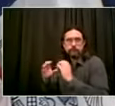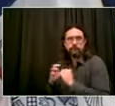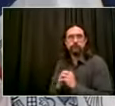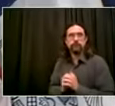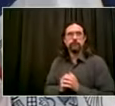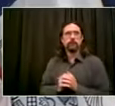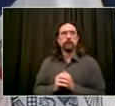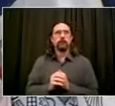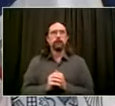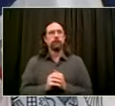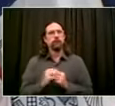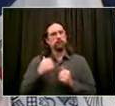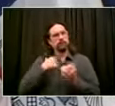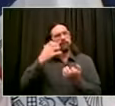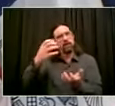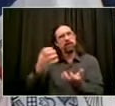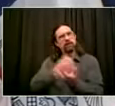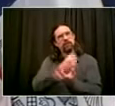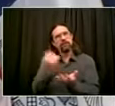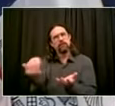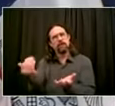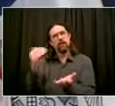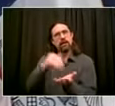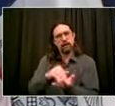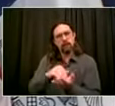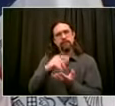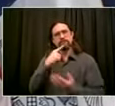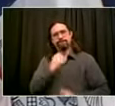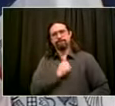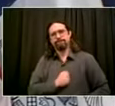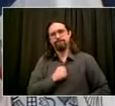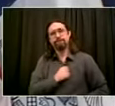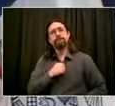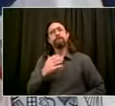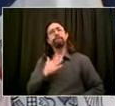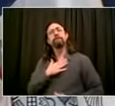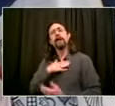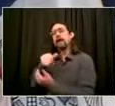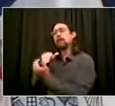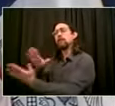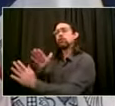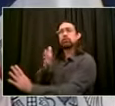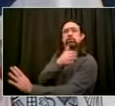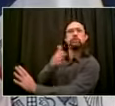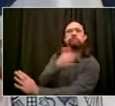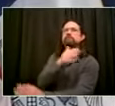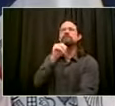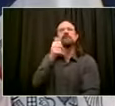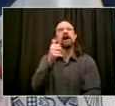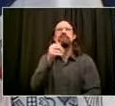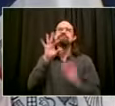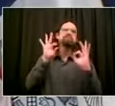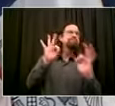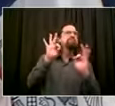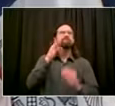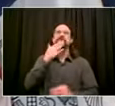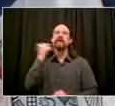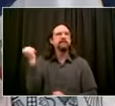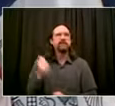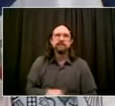that one night in Williamsburg, I let my frustration and concern get away with me, and I should have been more careful in my language,